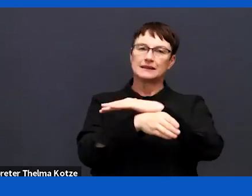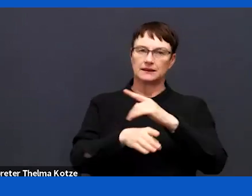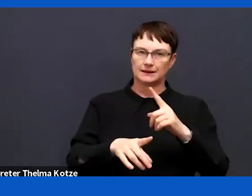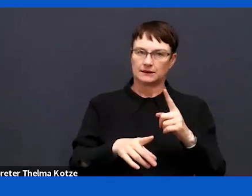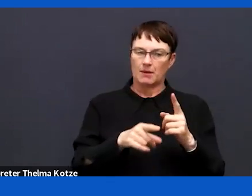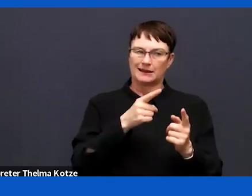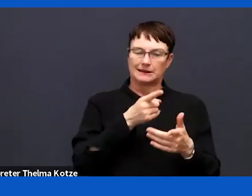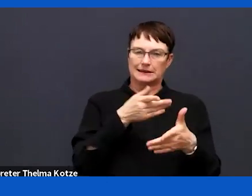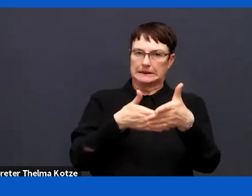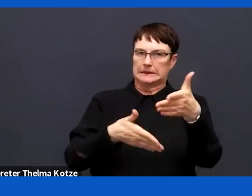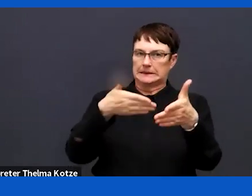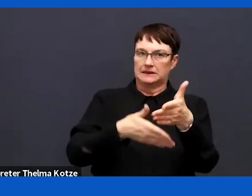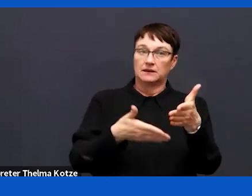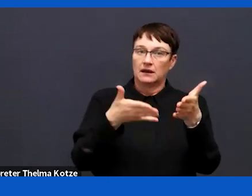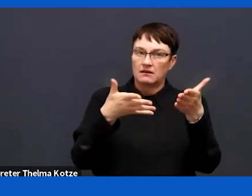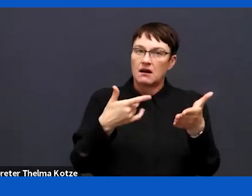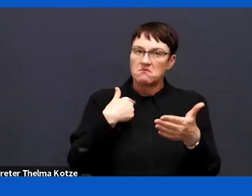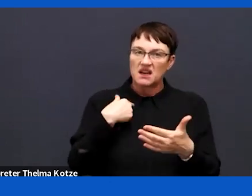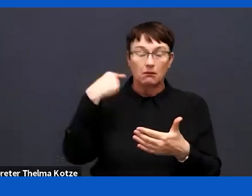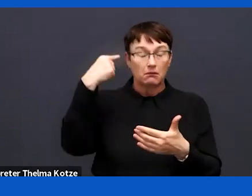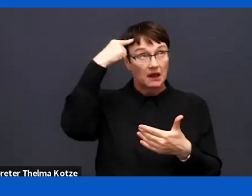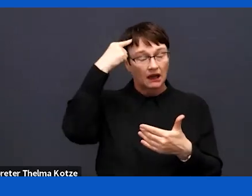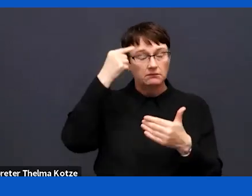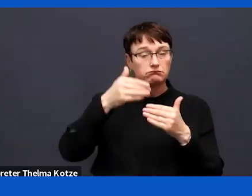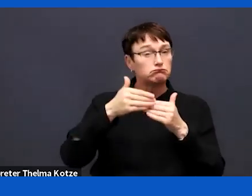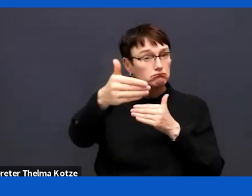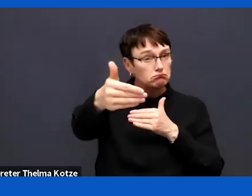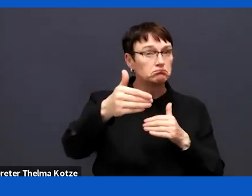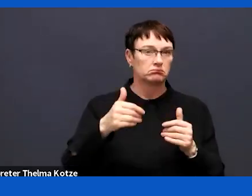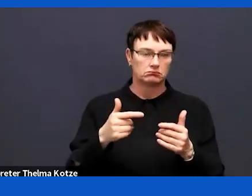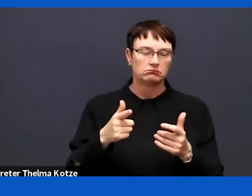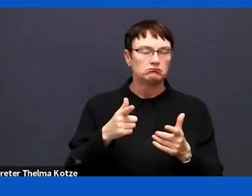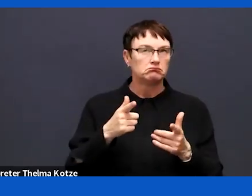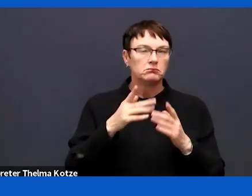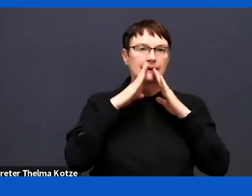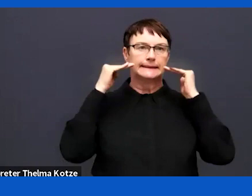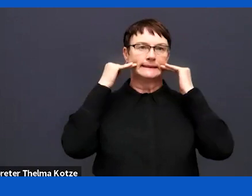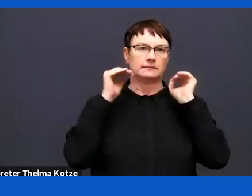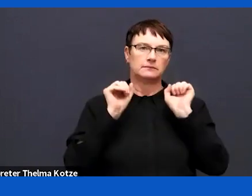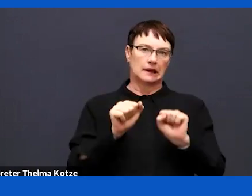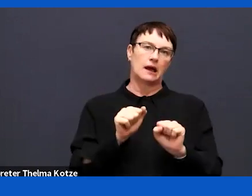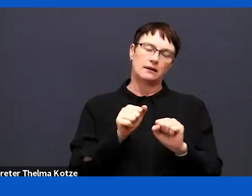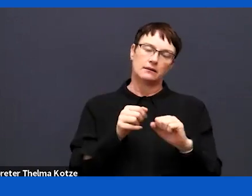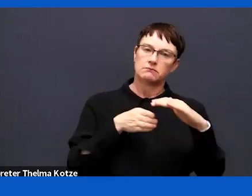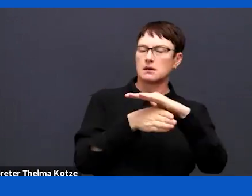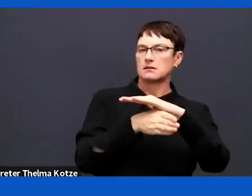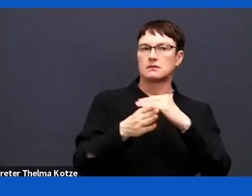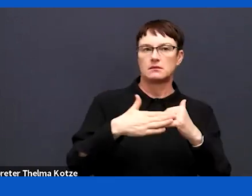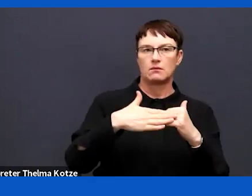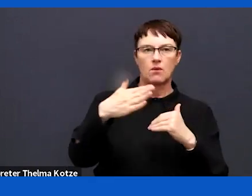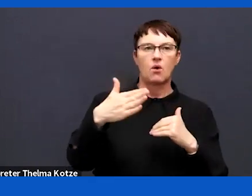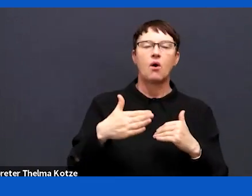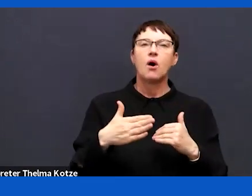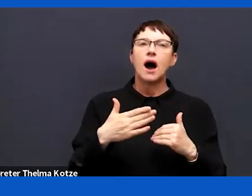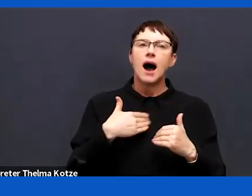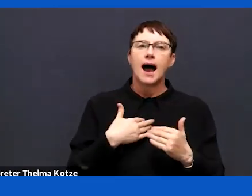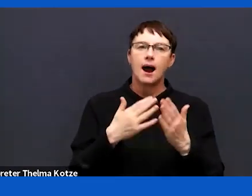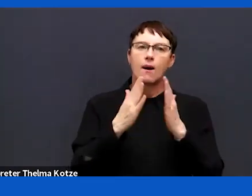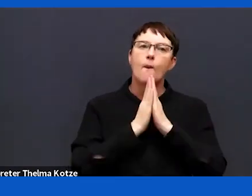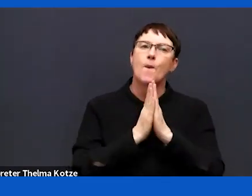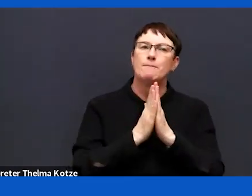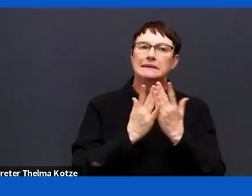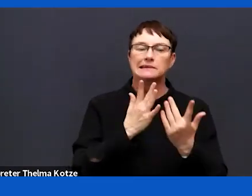sort of consistent output, and then making sure they meet the sort of guidelines and the standards makes the whole